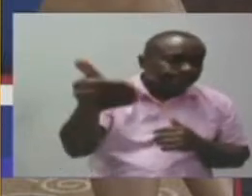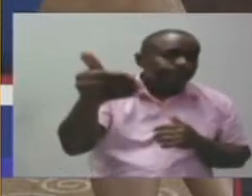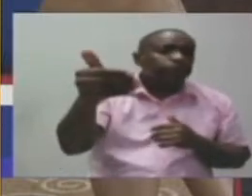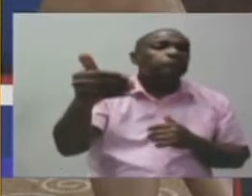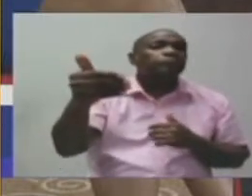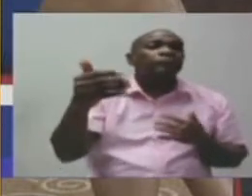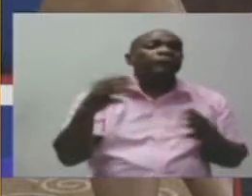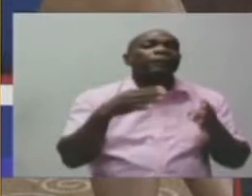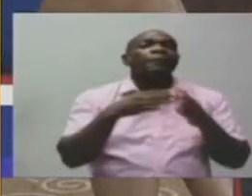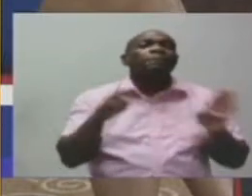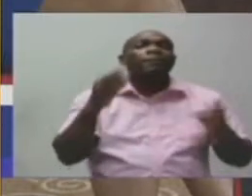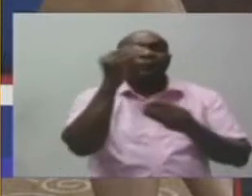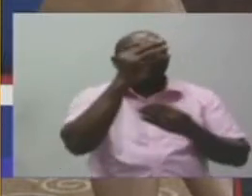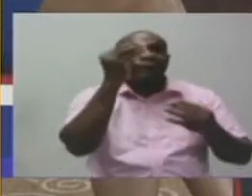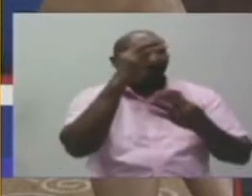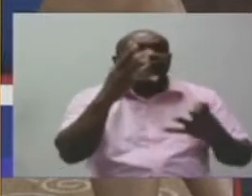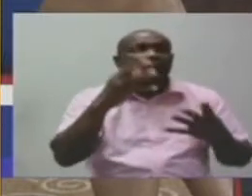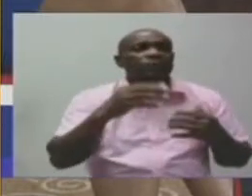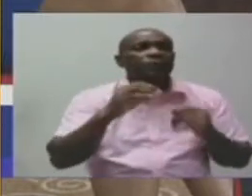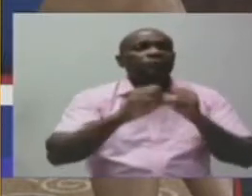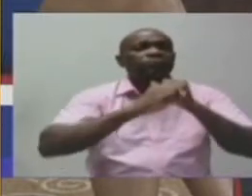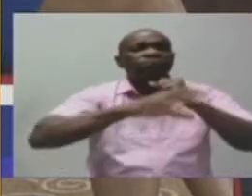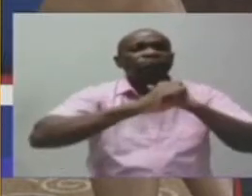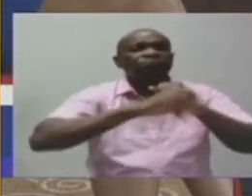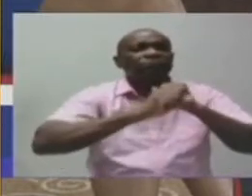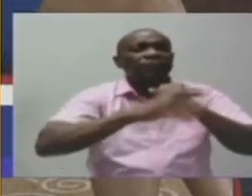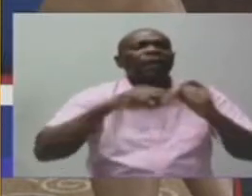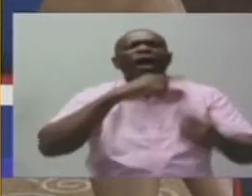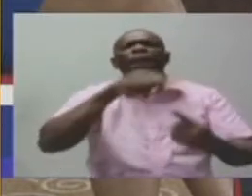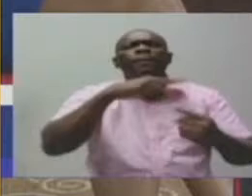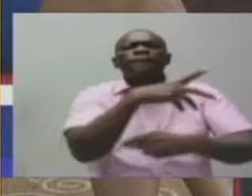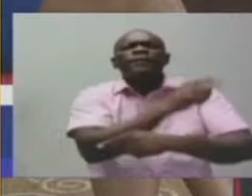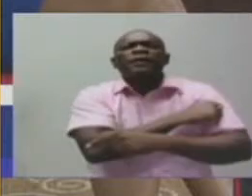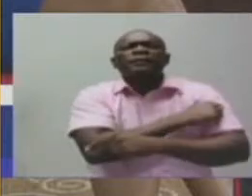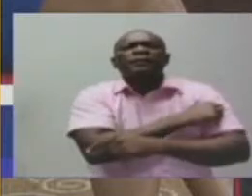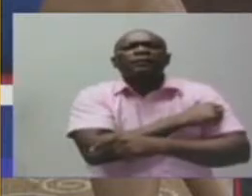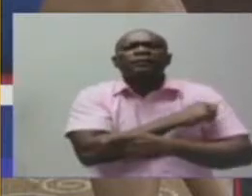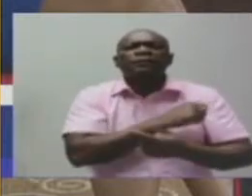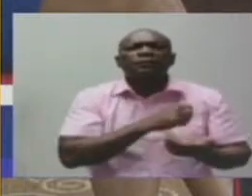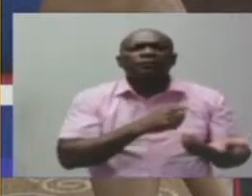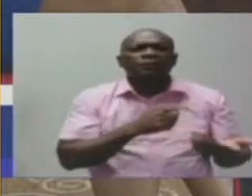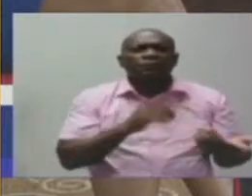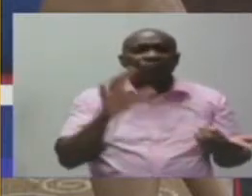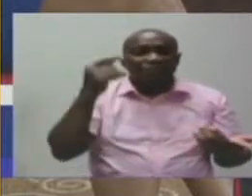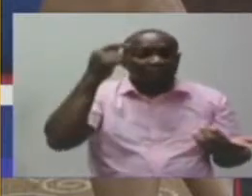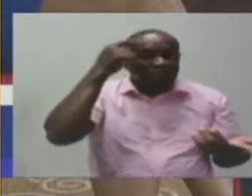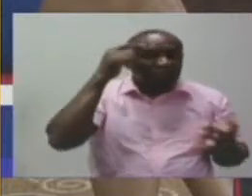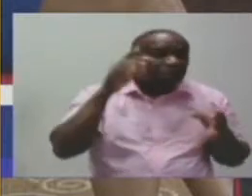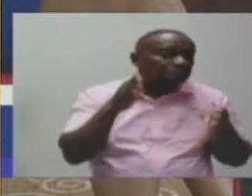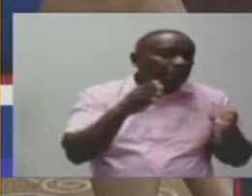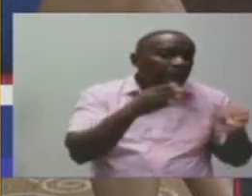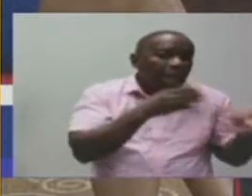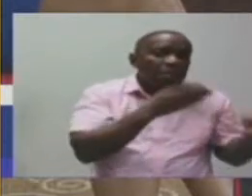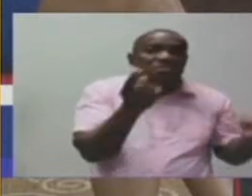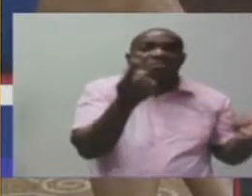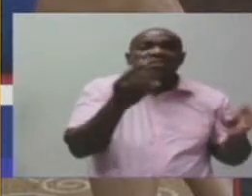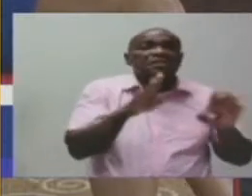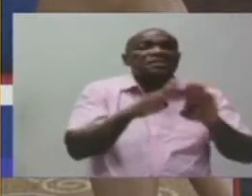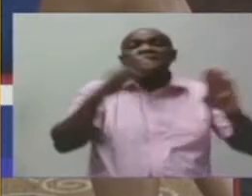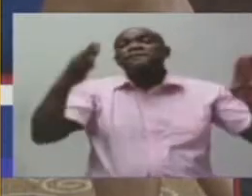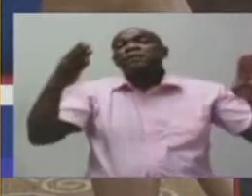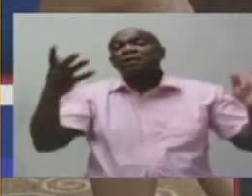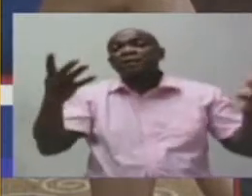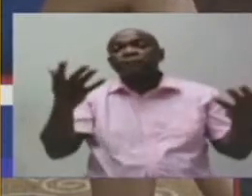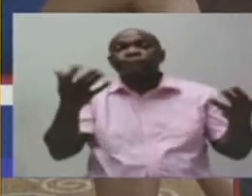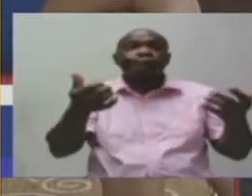information campaign is with respect to vaccinating, is there anything the government is going to do different? Is there anything they can do different